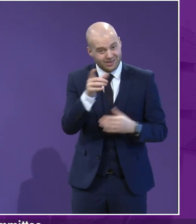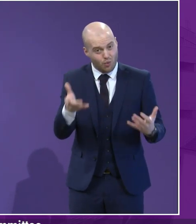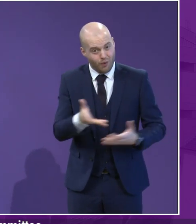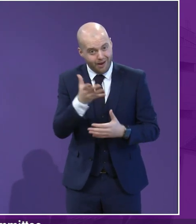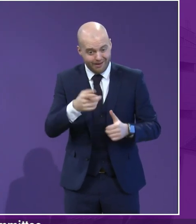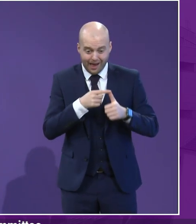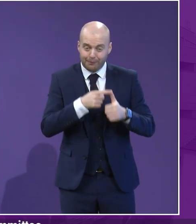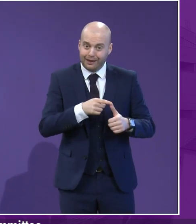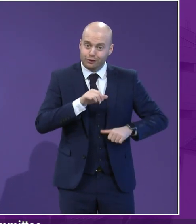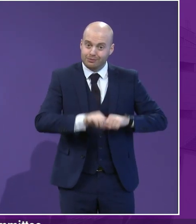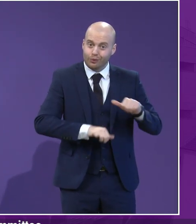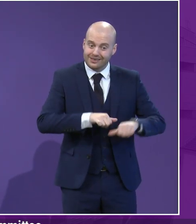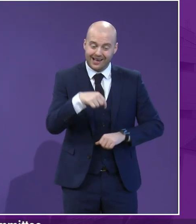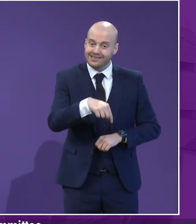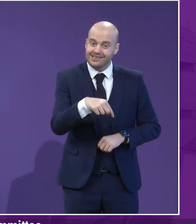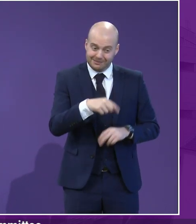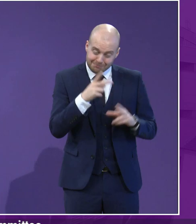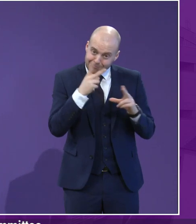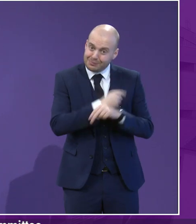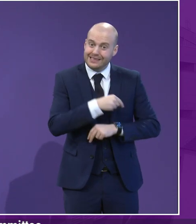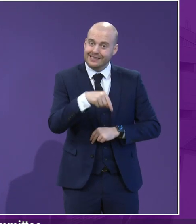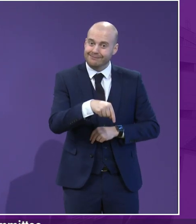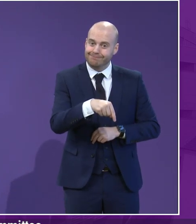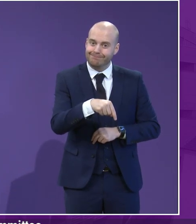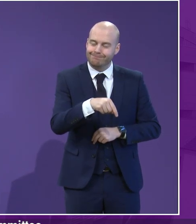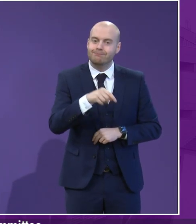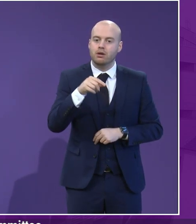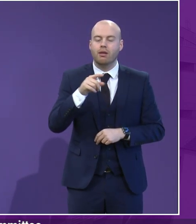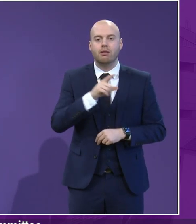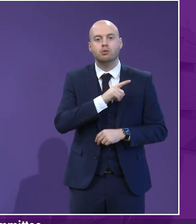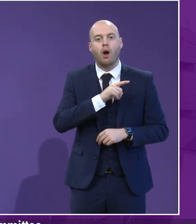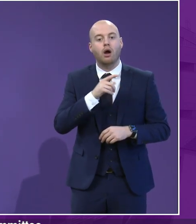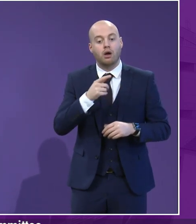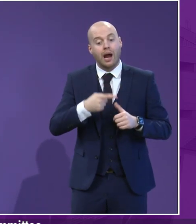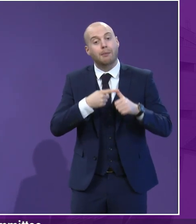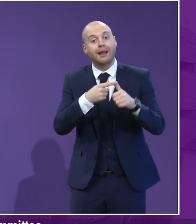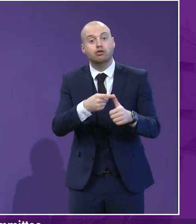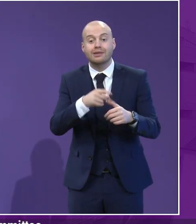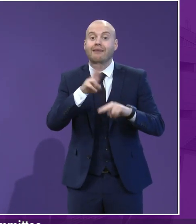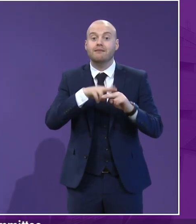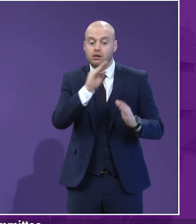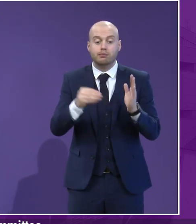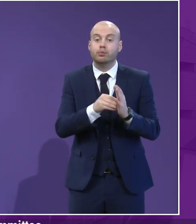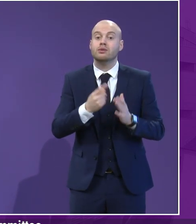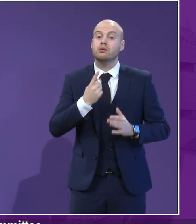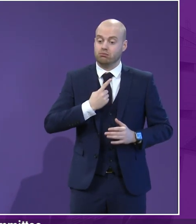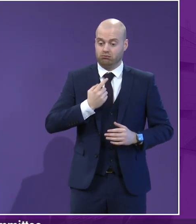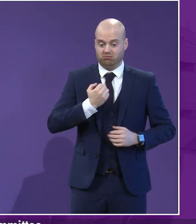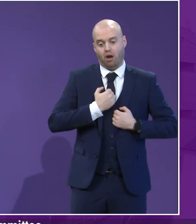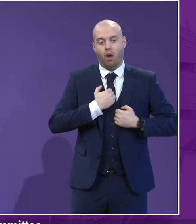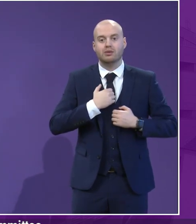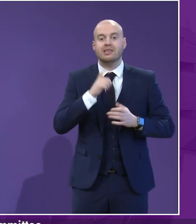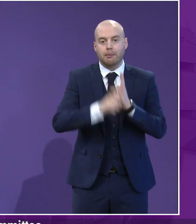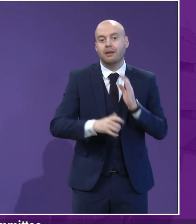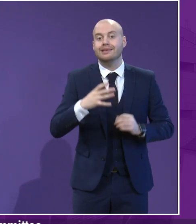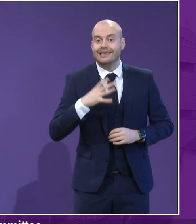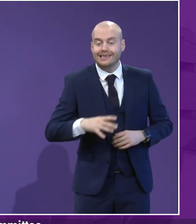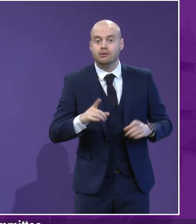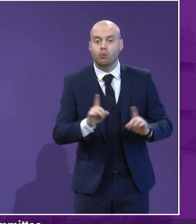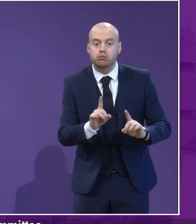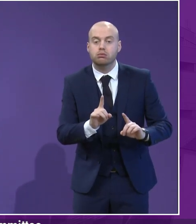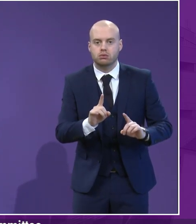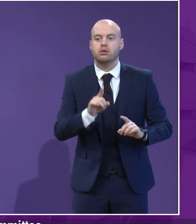are timetabled and booked as to whether or not there are students with physical accessibility needs, which kind of goes back to the whole not being able to